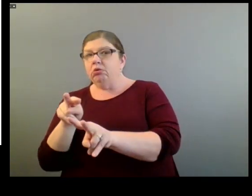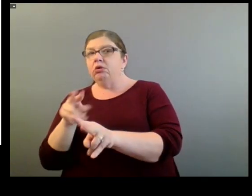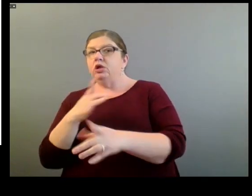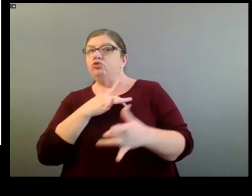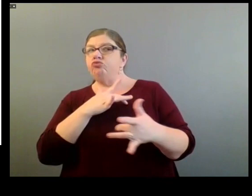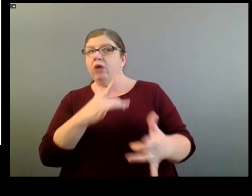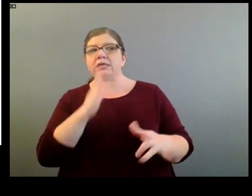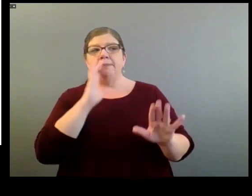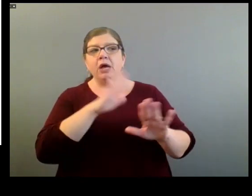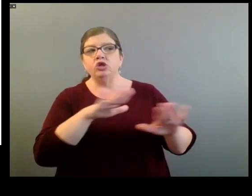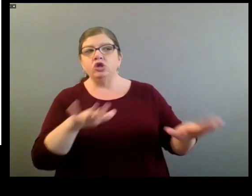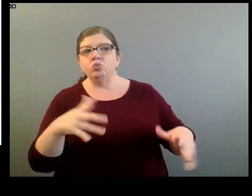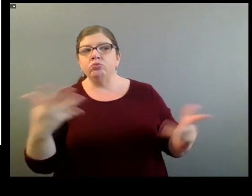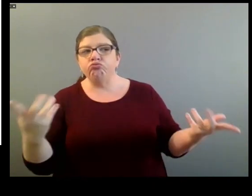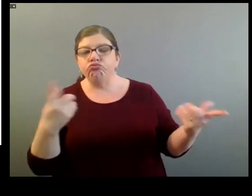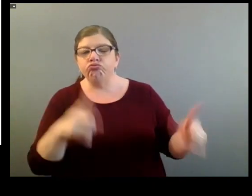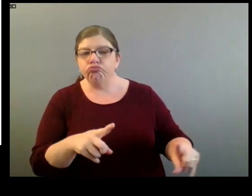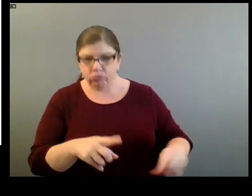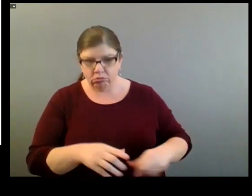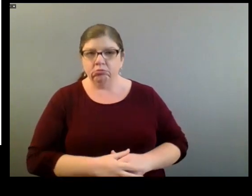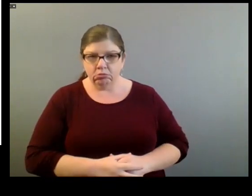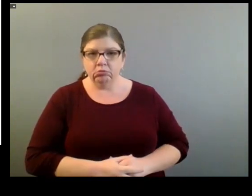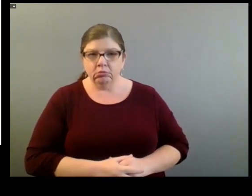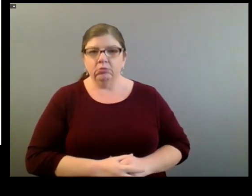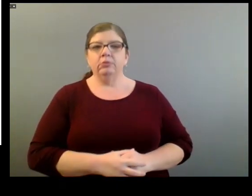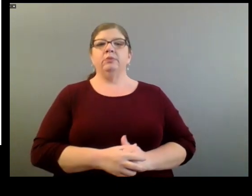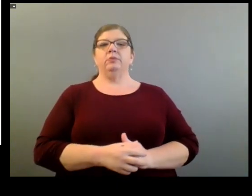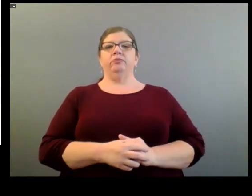among children. Next.